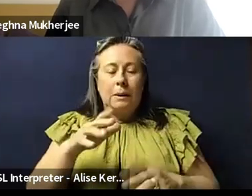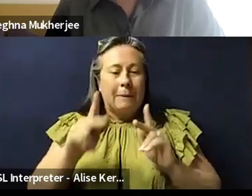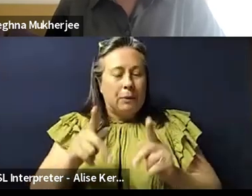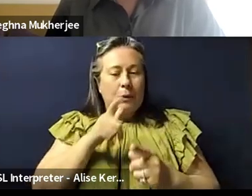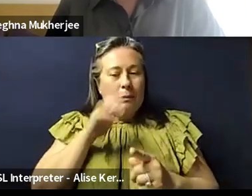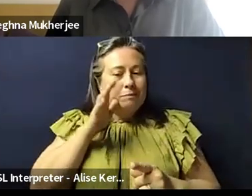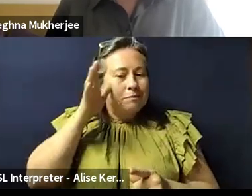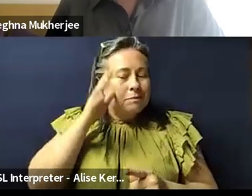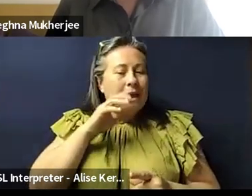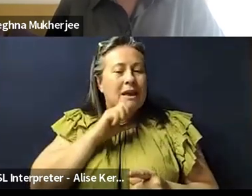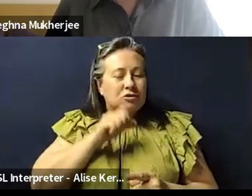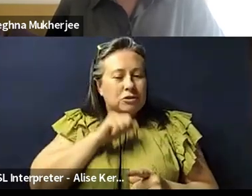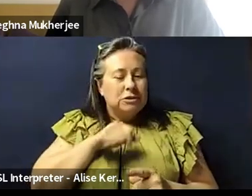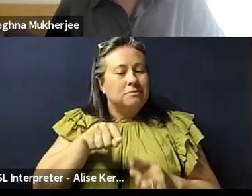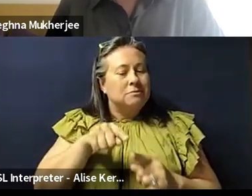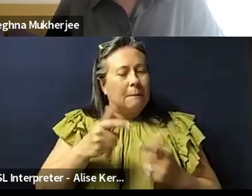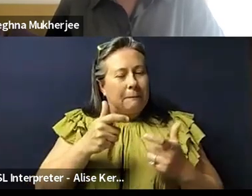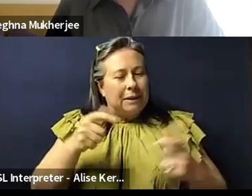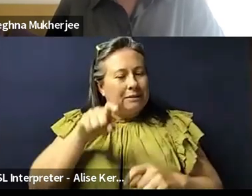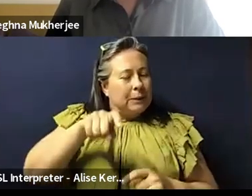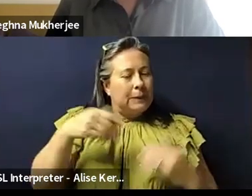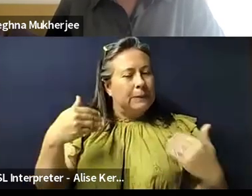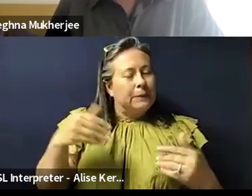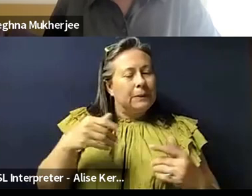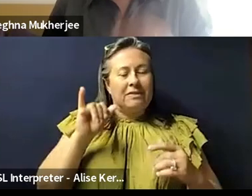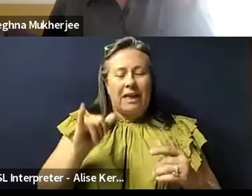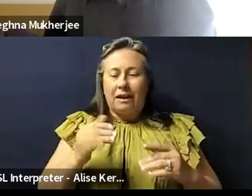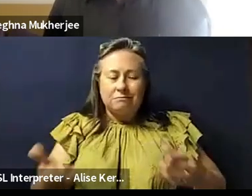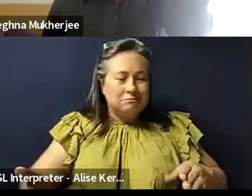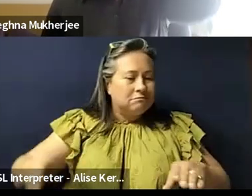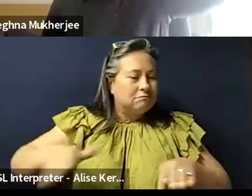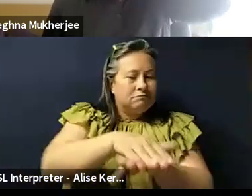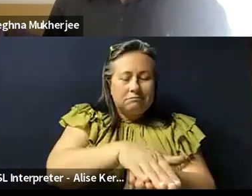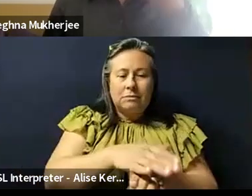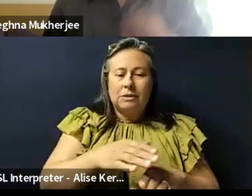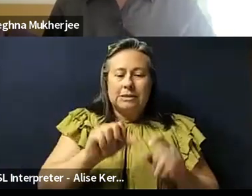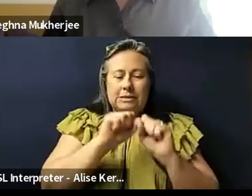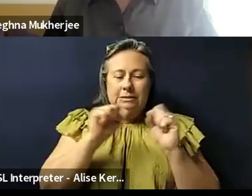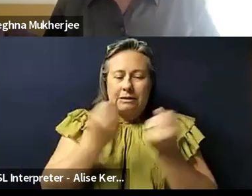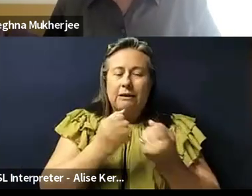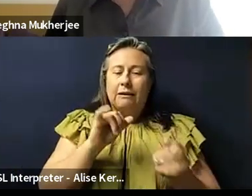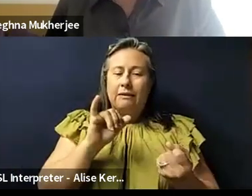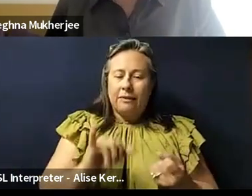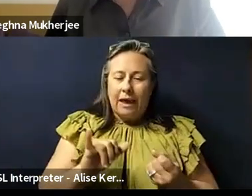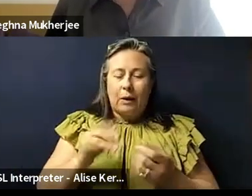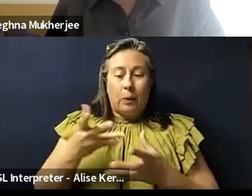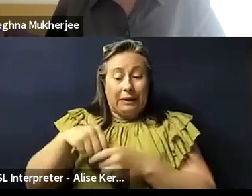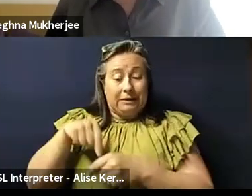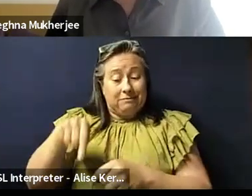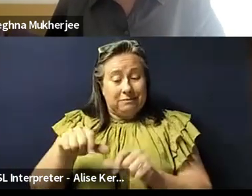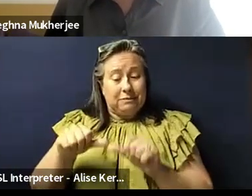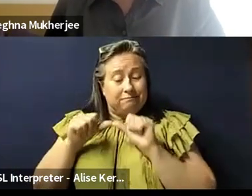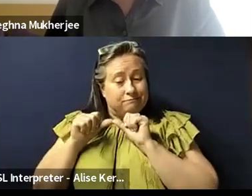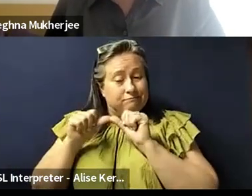right? There's tremendous needs that are just across society that are in some ways just most pronounced within these